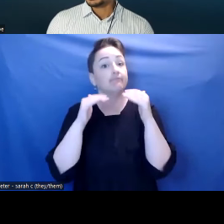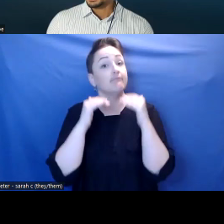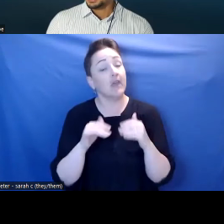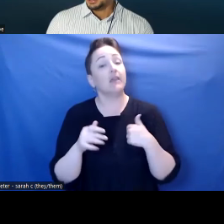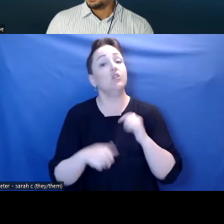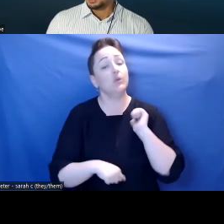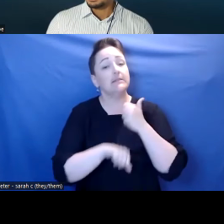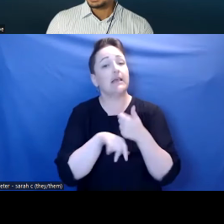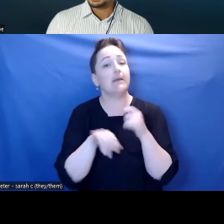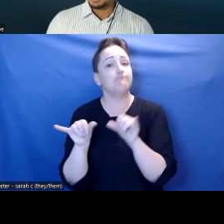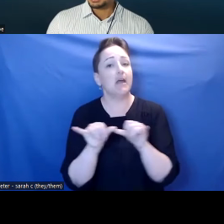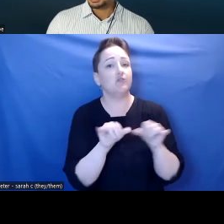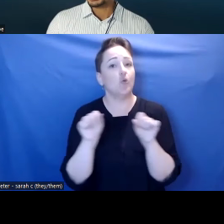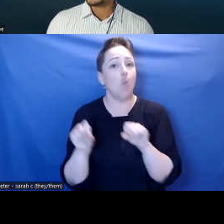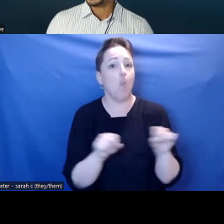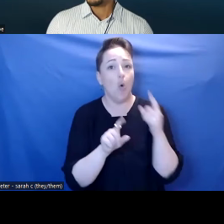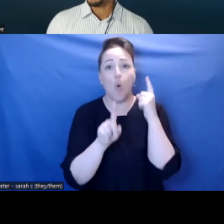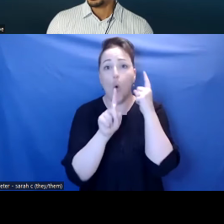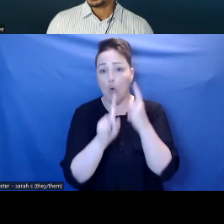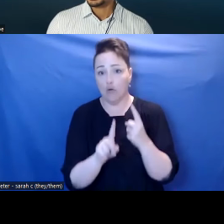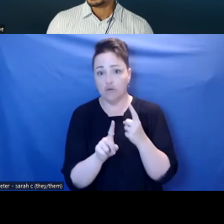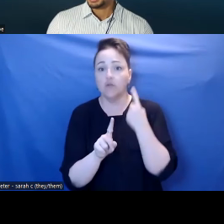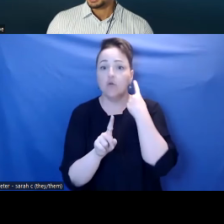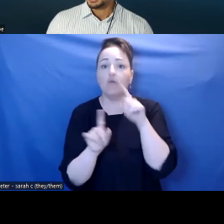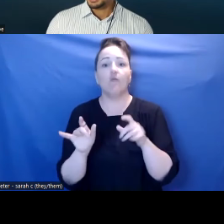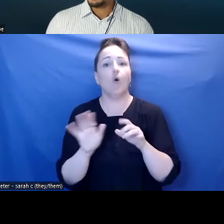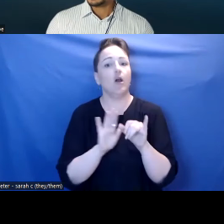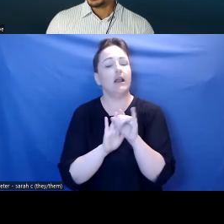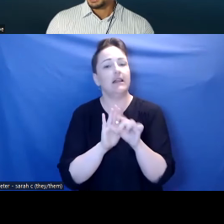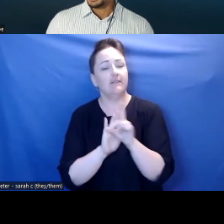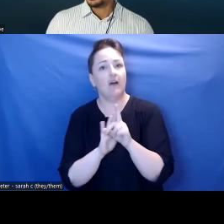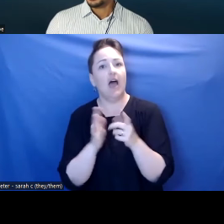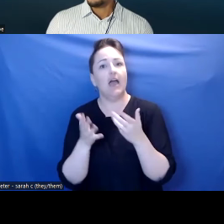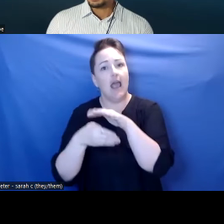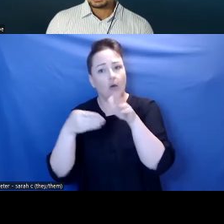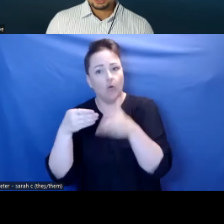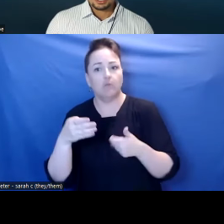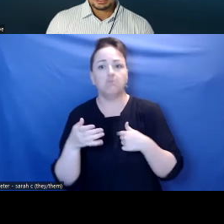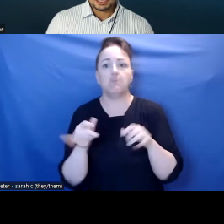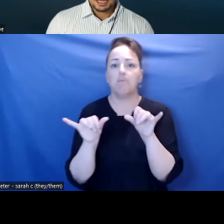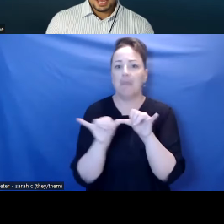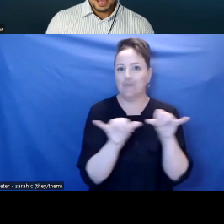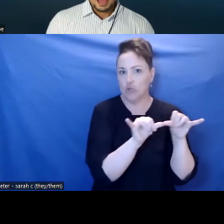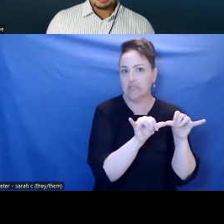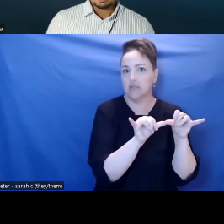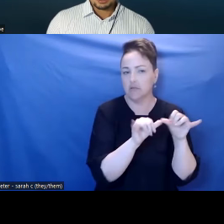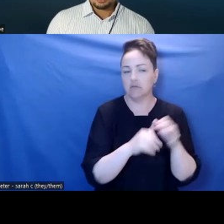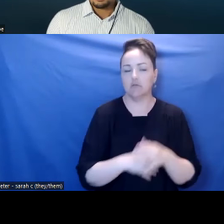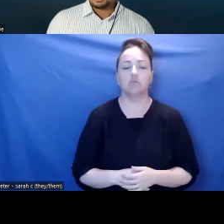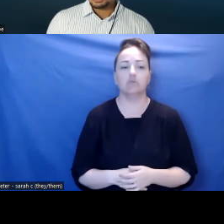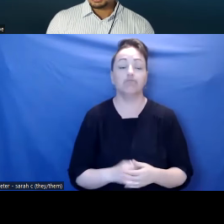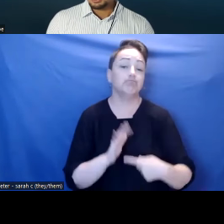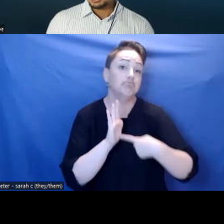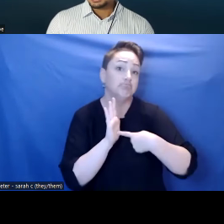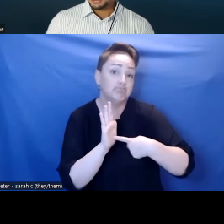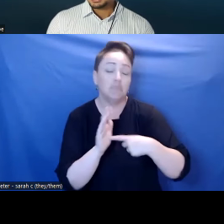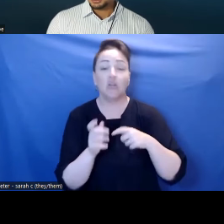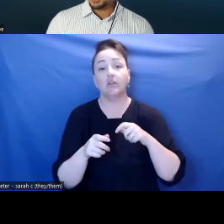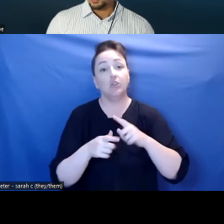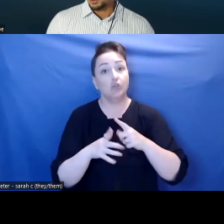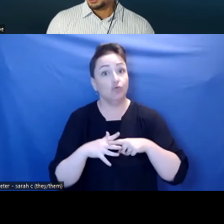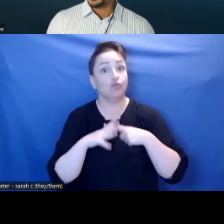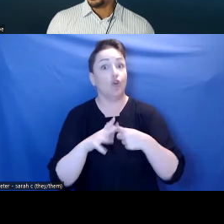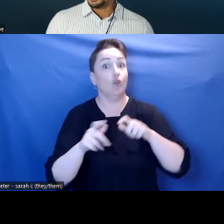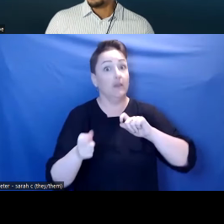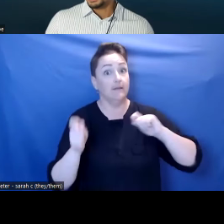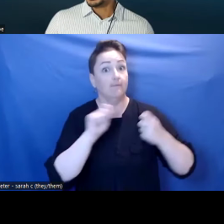identify desired outcomes and metrics just to keep your project on track. Because like anything, if you start the conversion process in